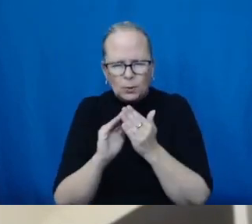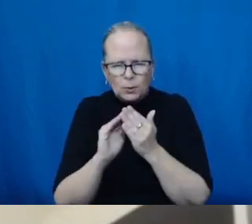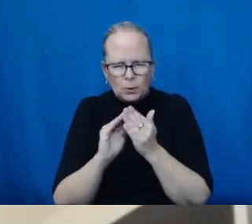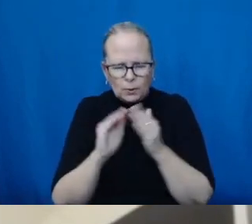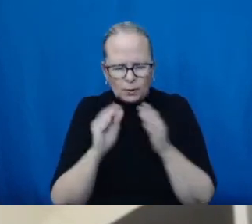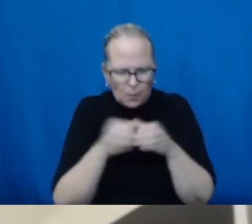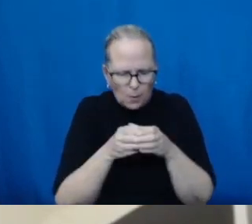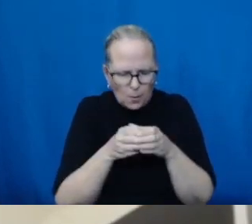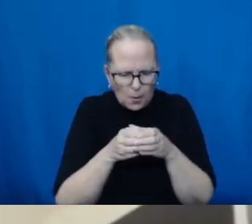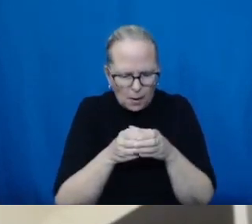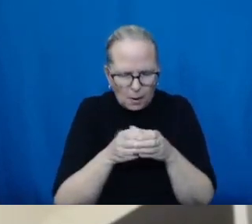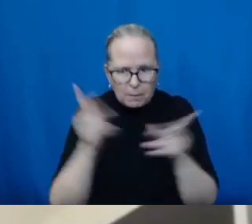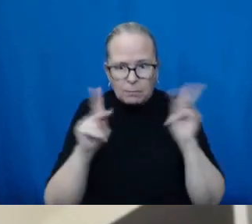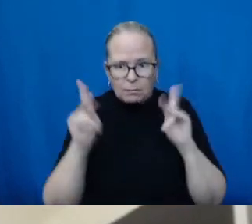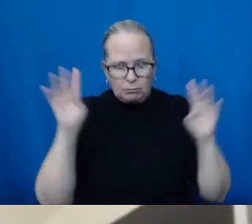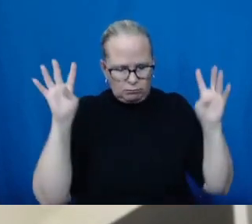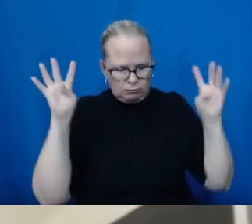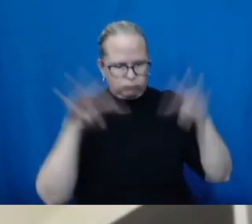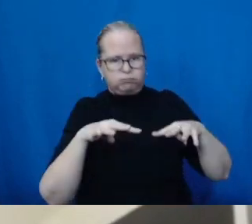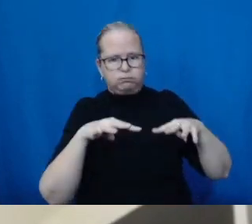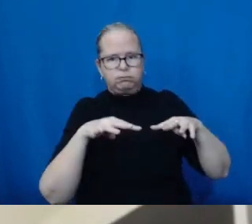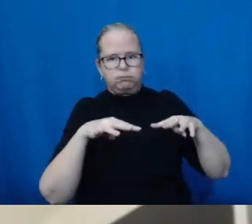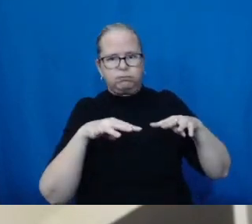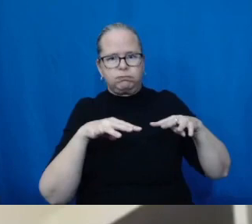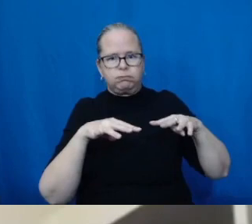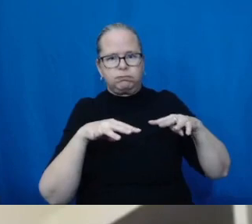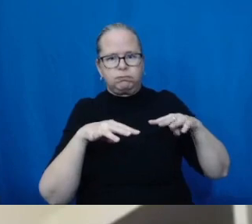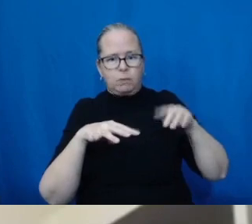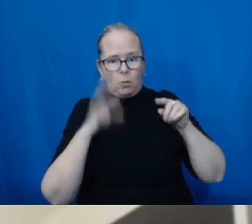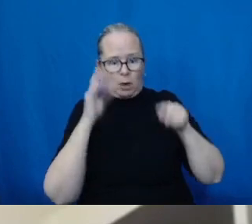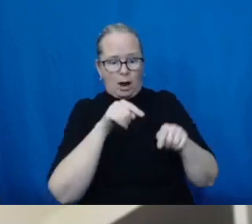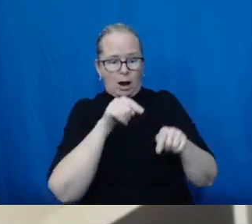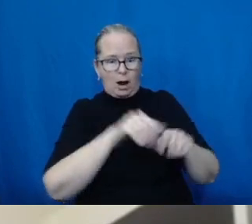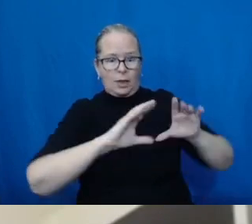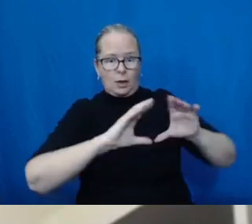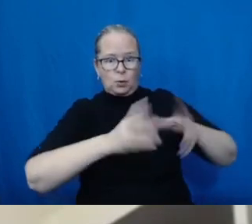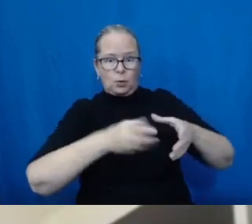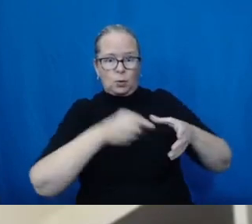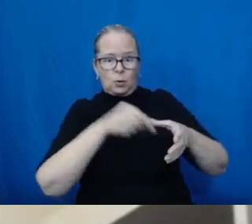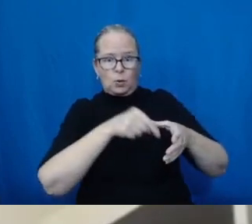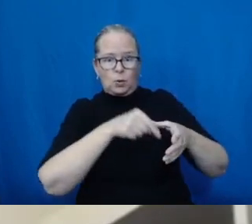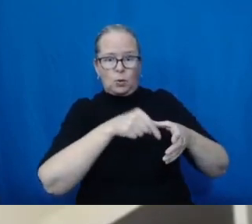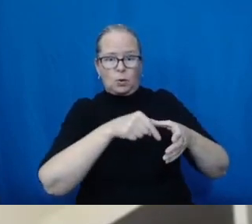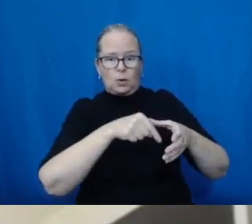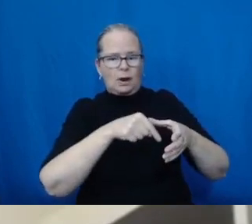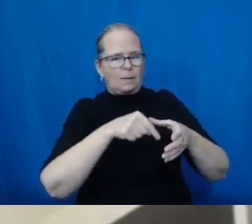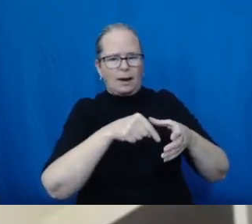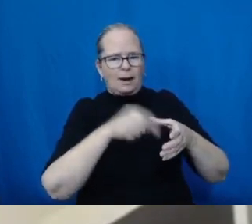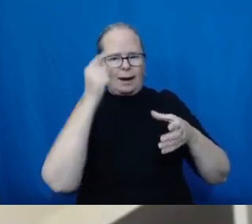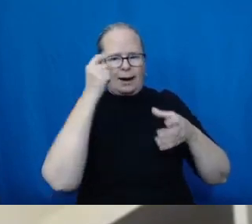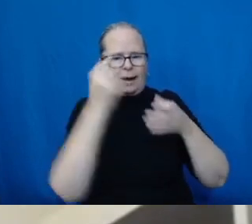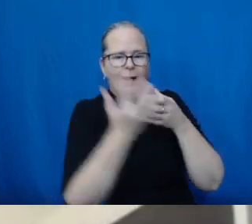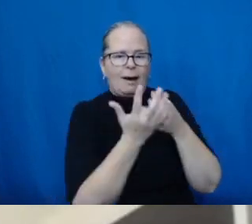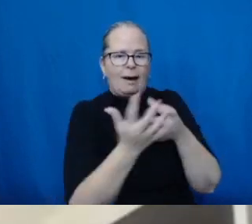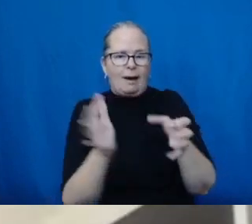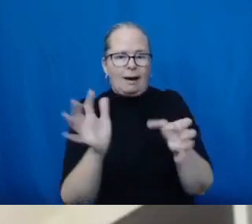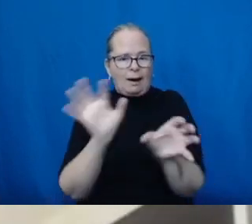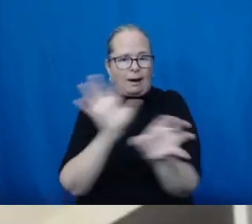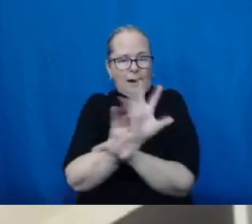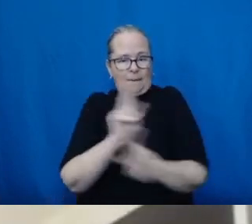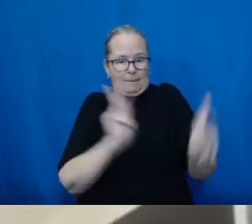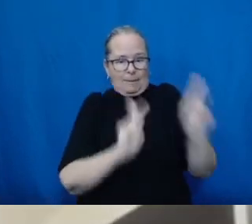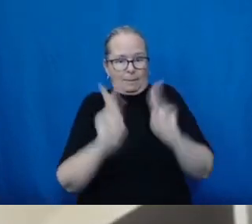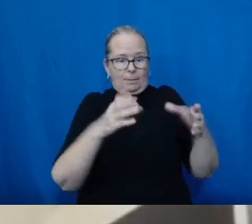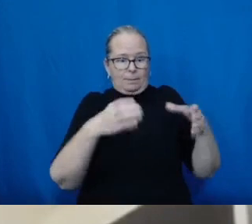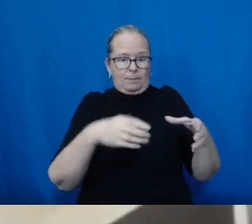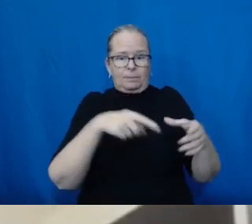group. This is a persistent, pervasive cultural crisis of misinformation. Tim touched on that, and I'm sure he'll speak to it again